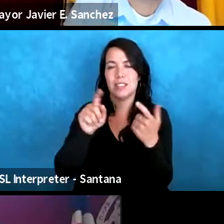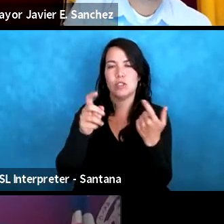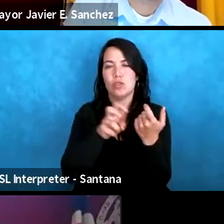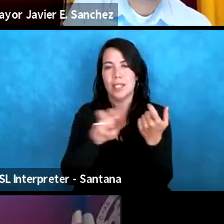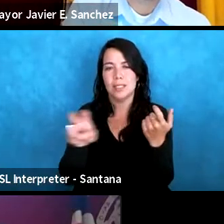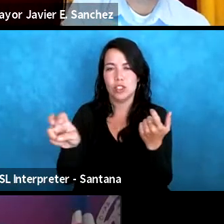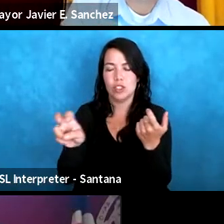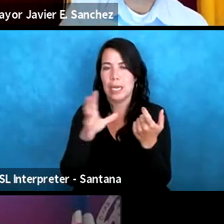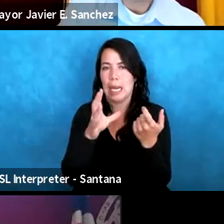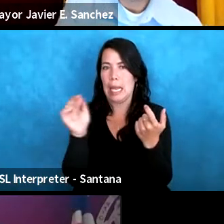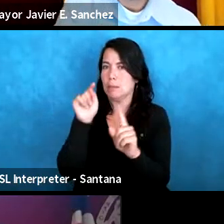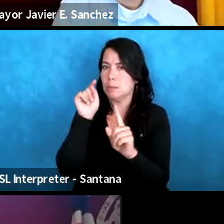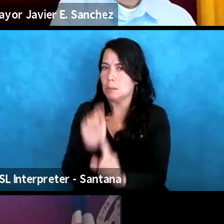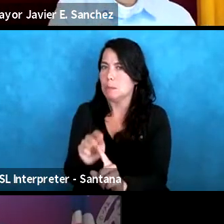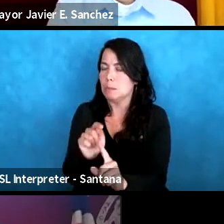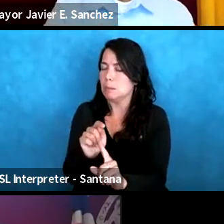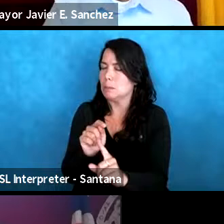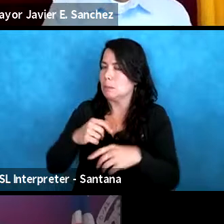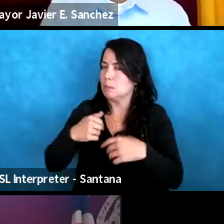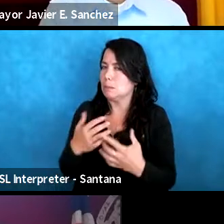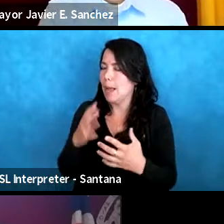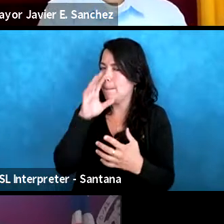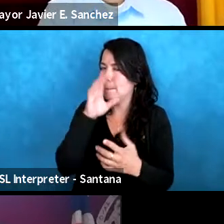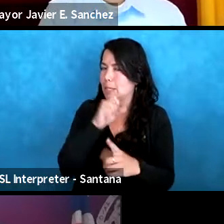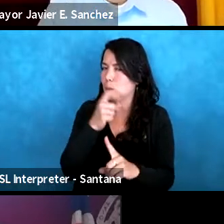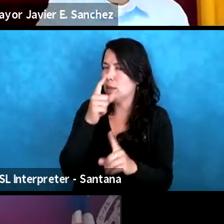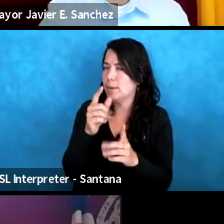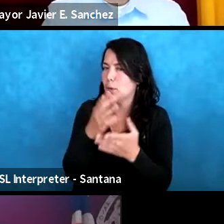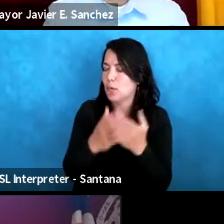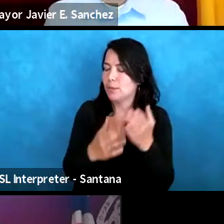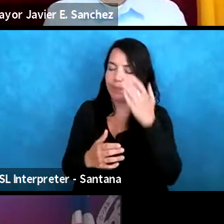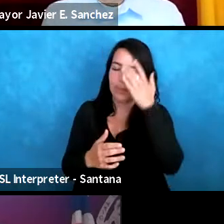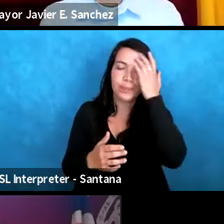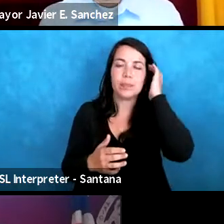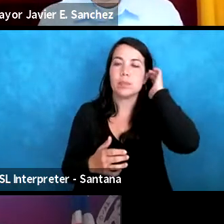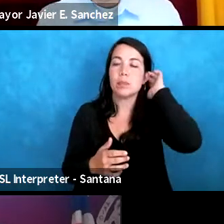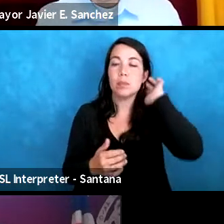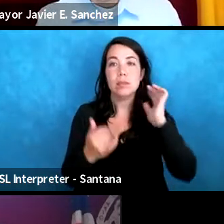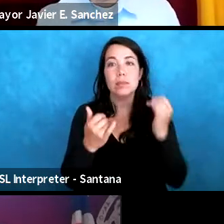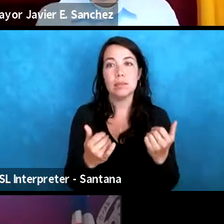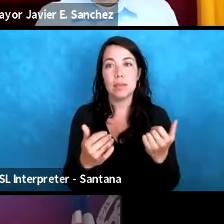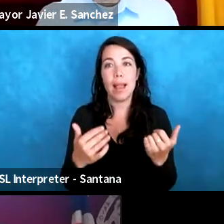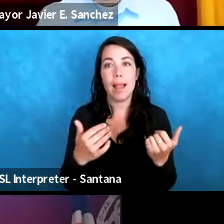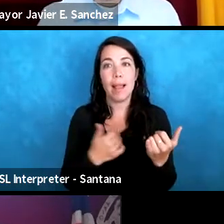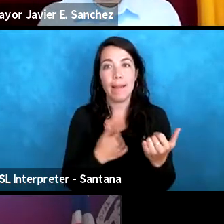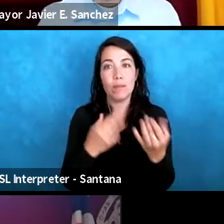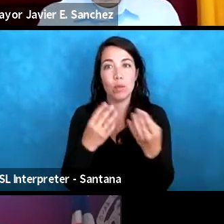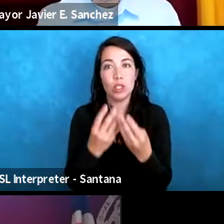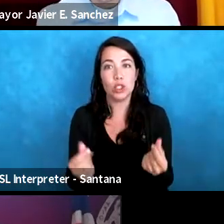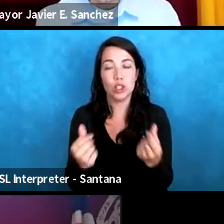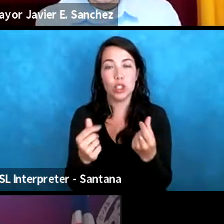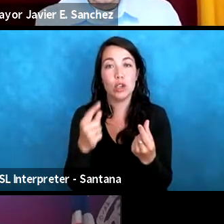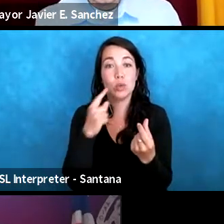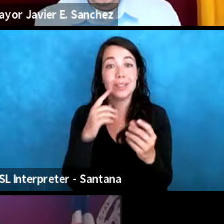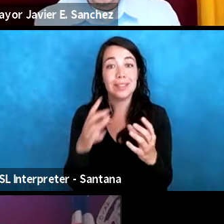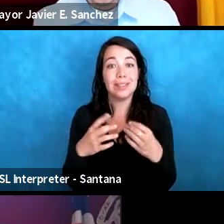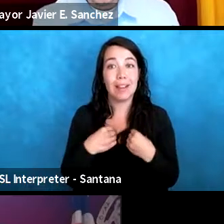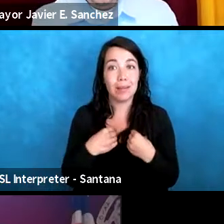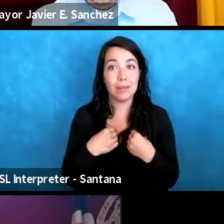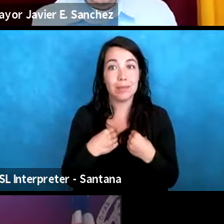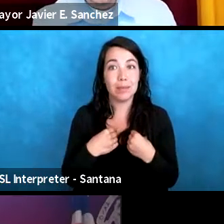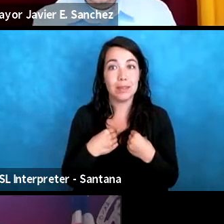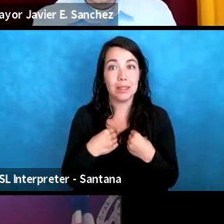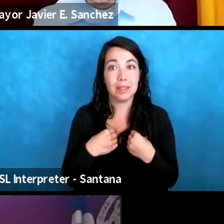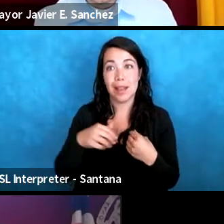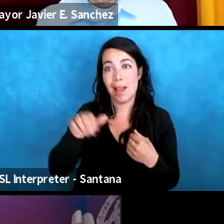Thank you, Mr. Mayor, members of the governing body. So before you now, we have a resolution to accept and adopt the